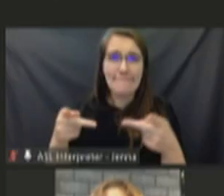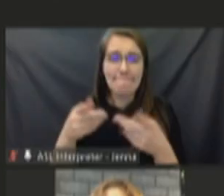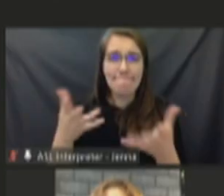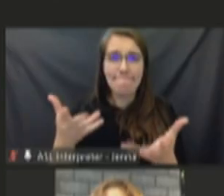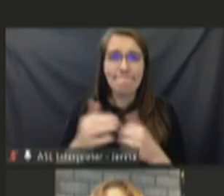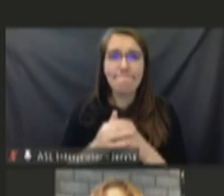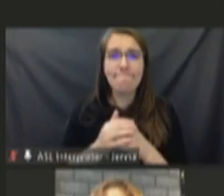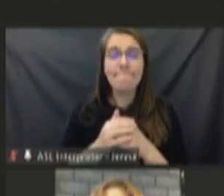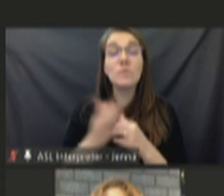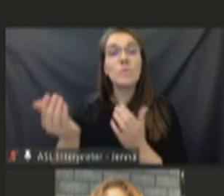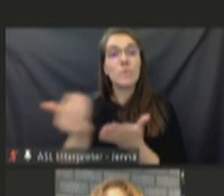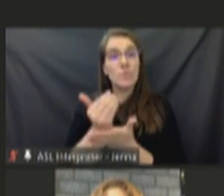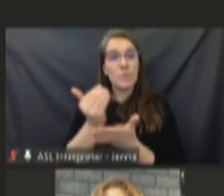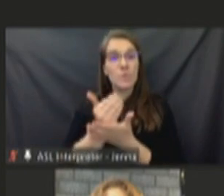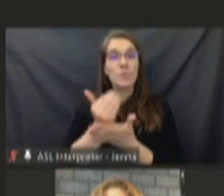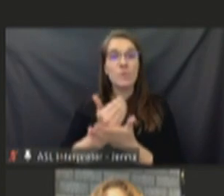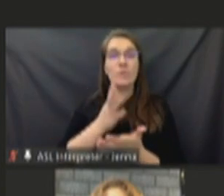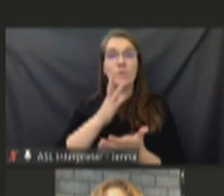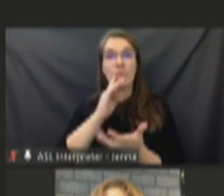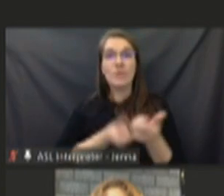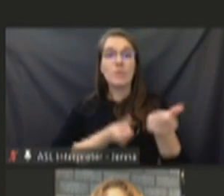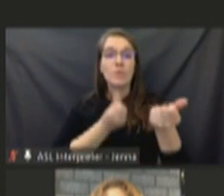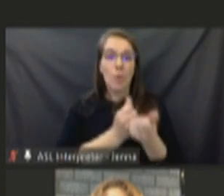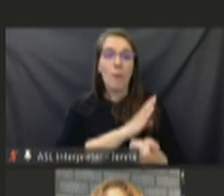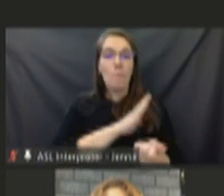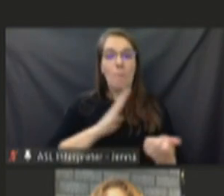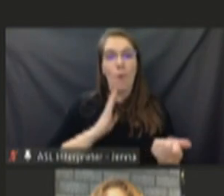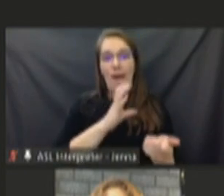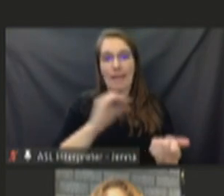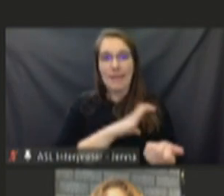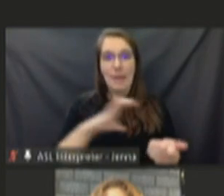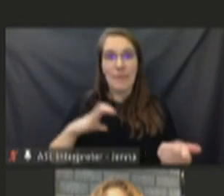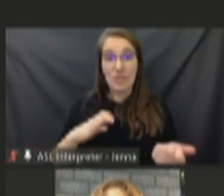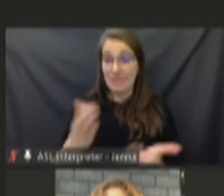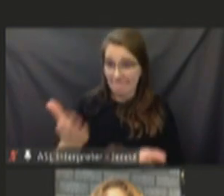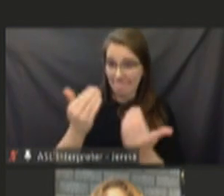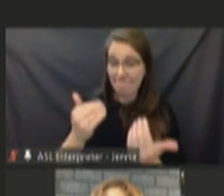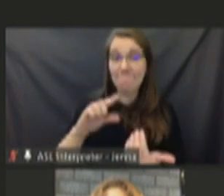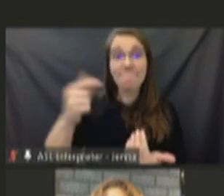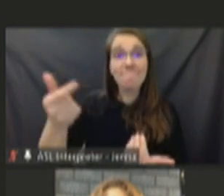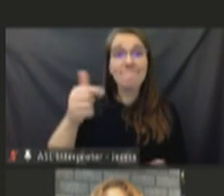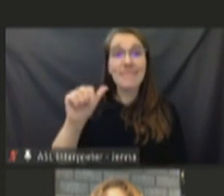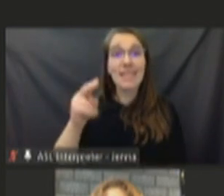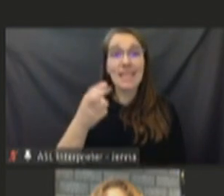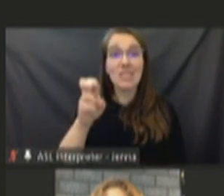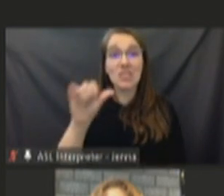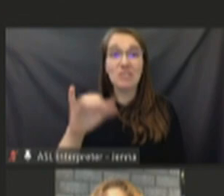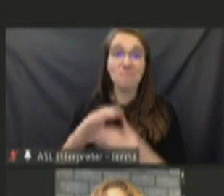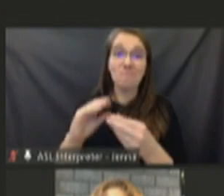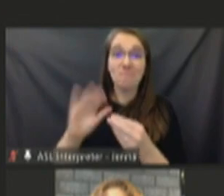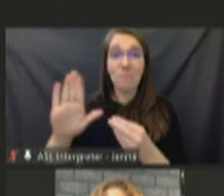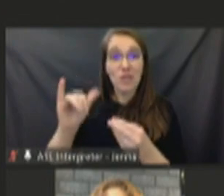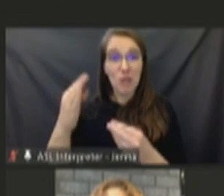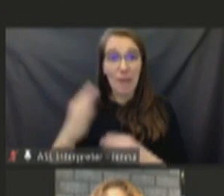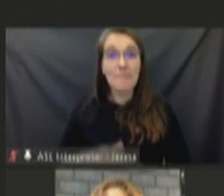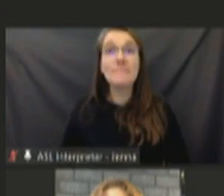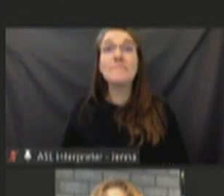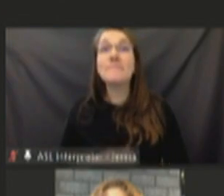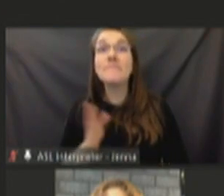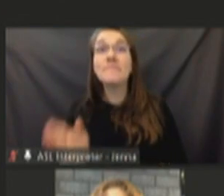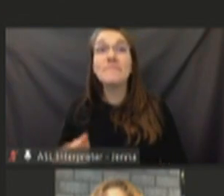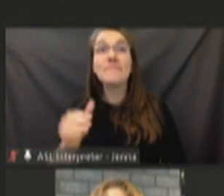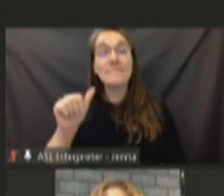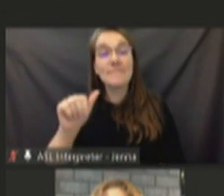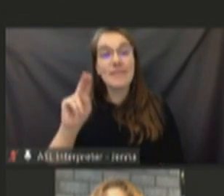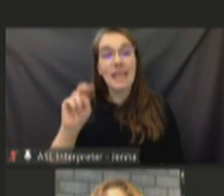She's newly appointed to support the city's boards and commissions, so I'll turn it over to her and let her talk about her job. Hi, everyone. It's